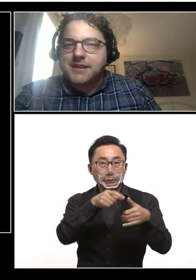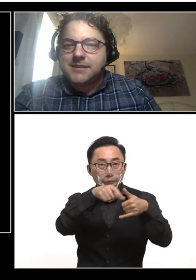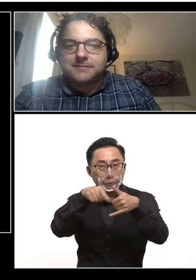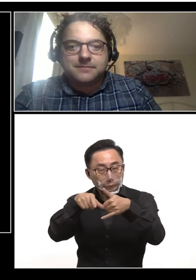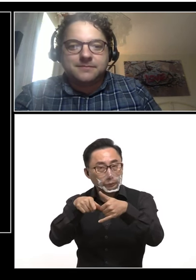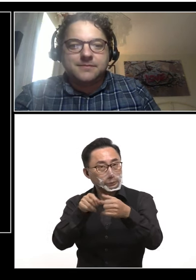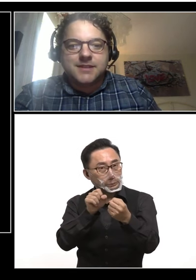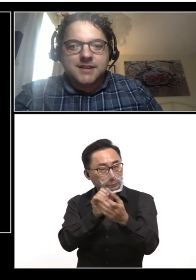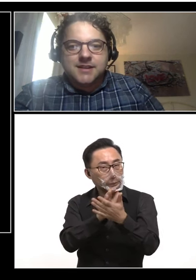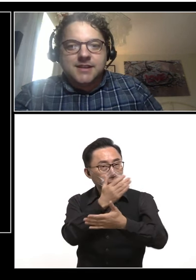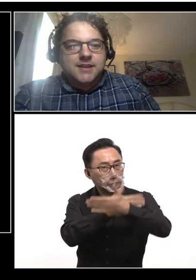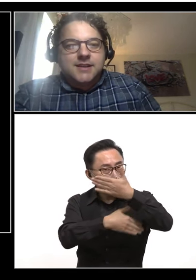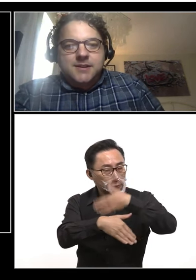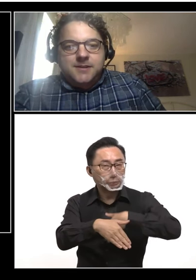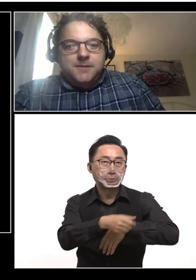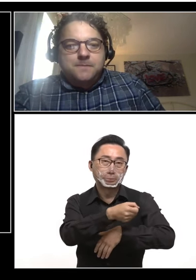please.